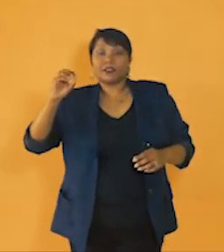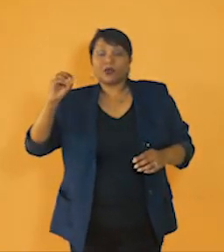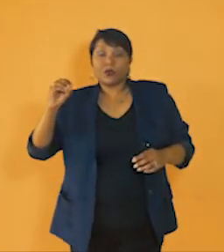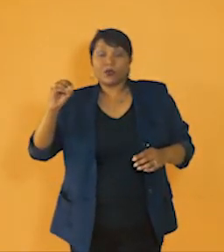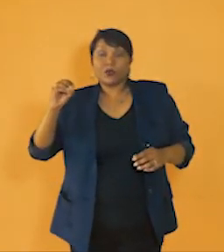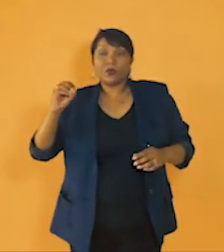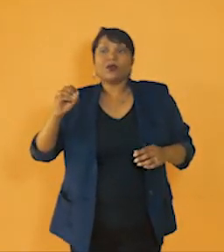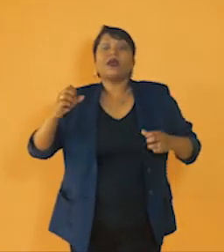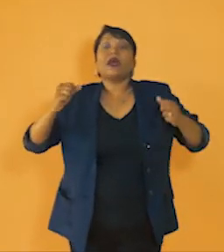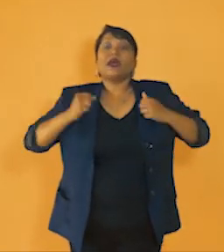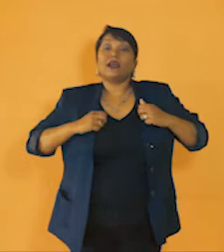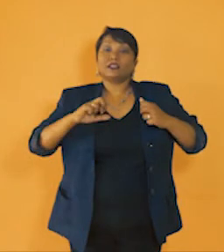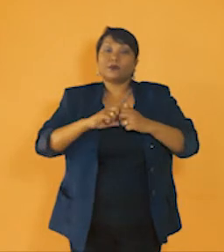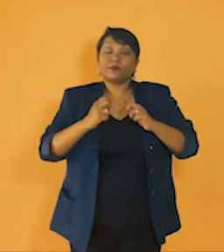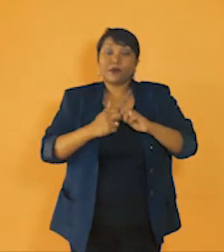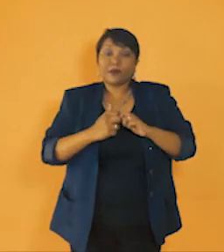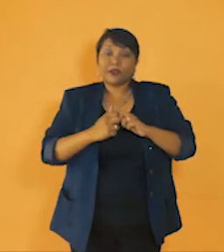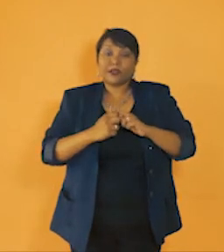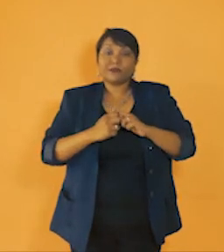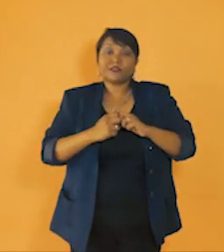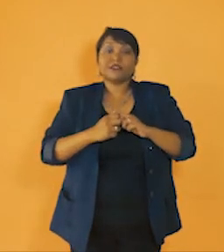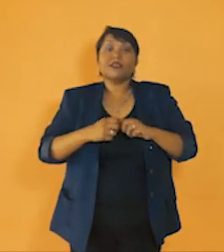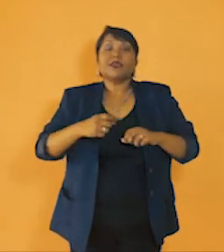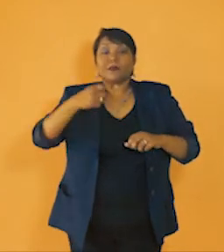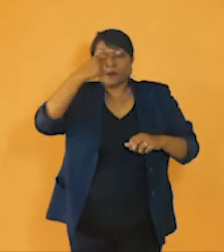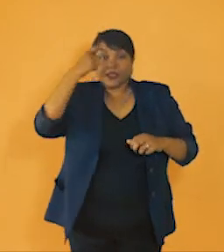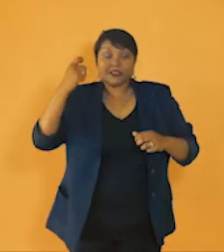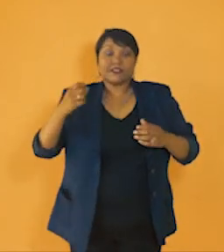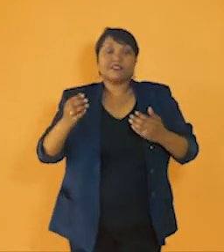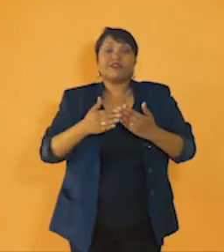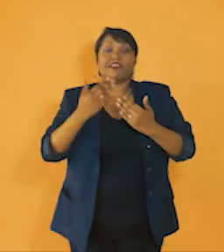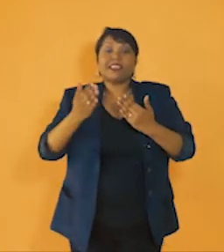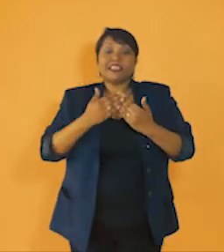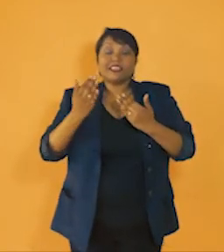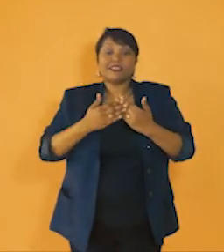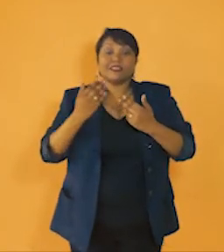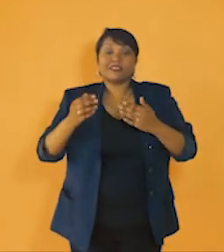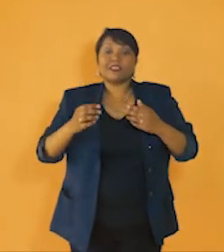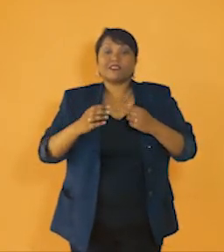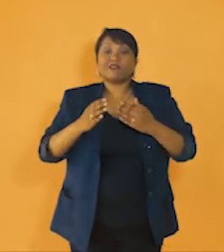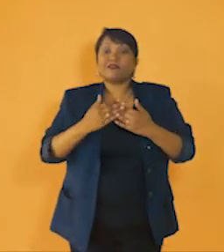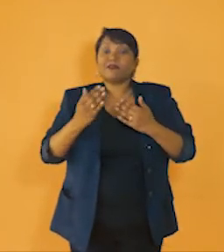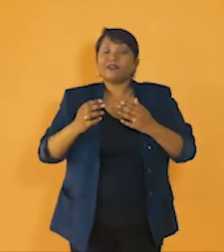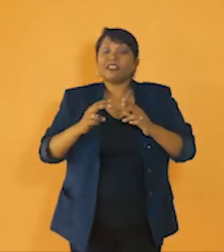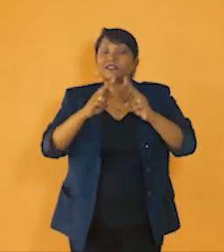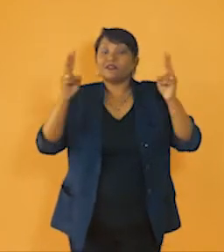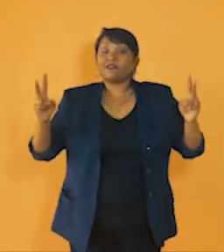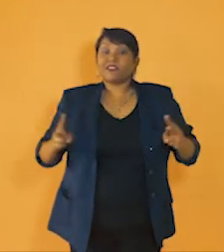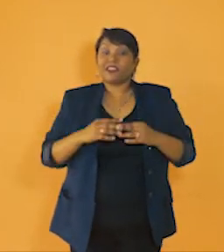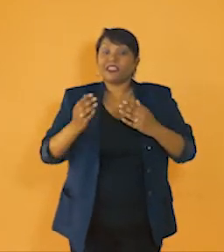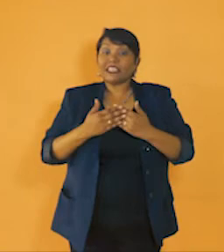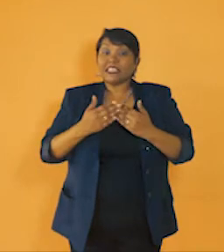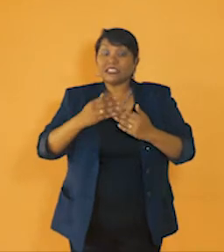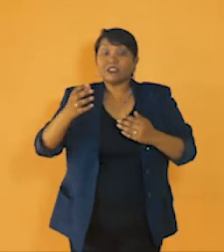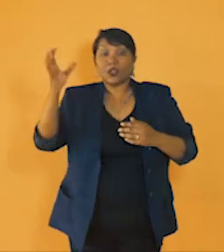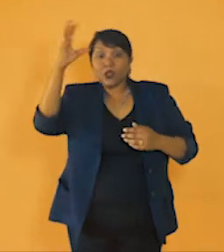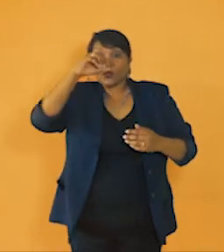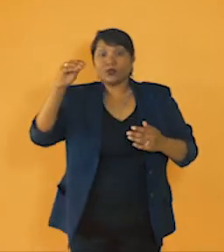as they were found to be highly speculative investments in which investors are putting their entire invested capital at risk.